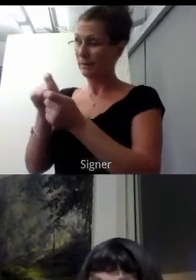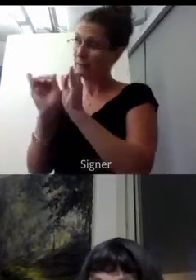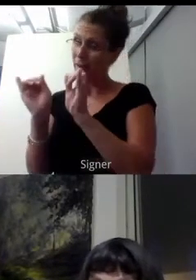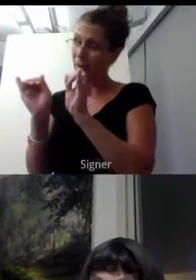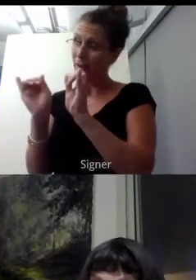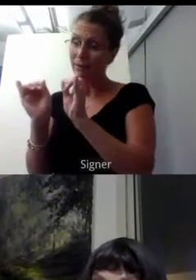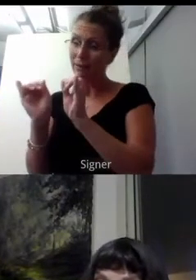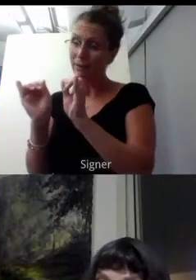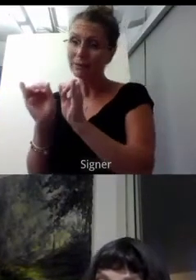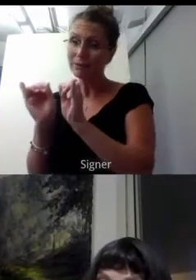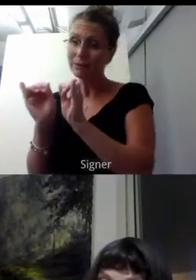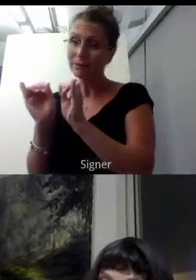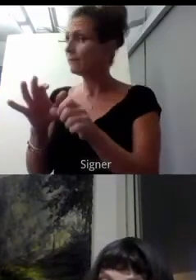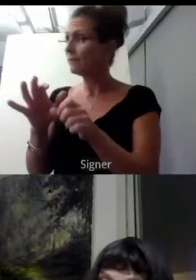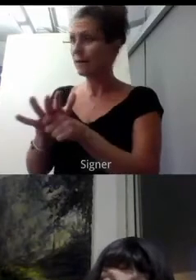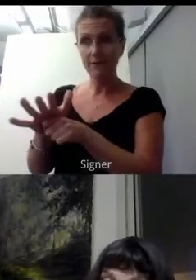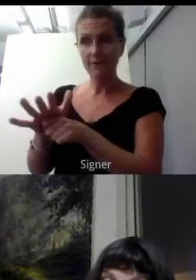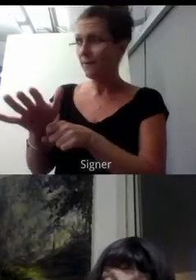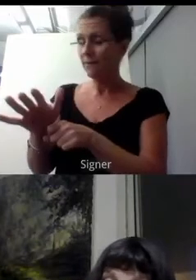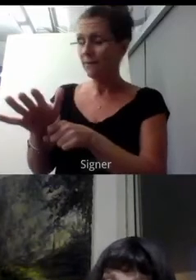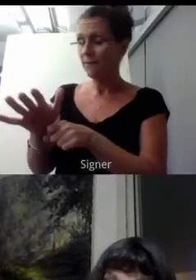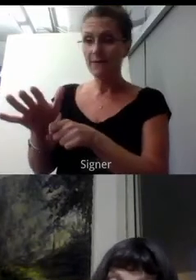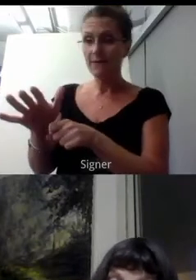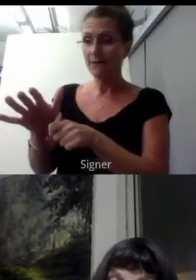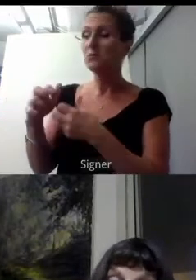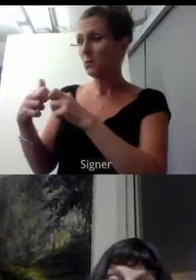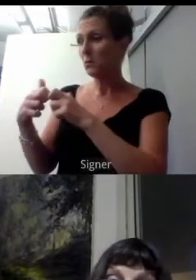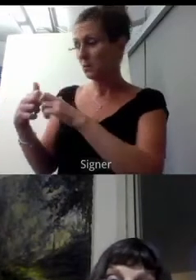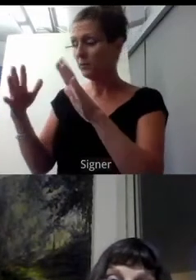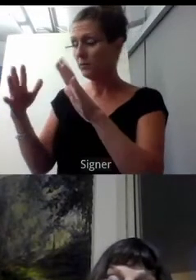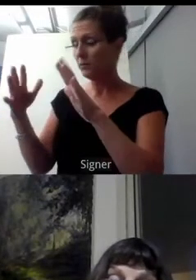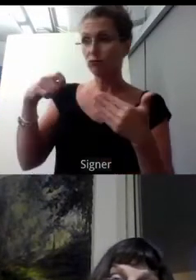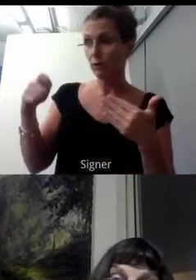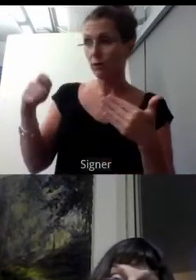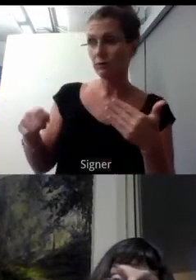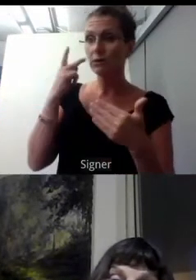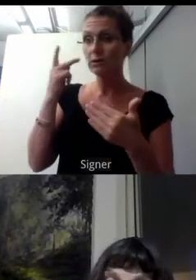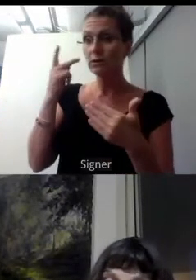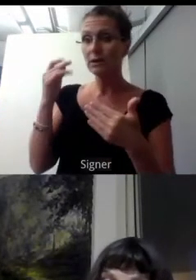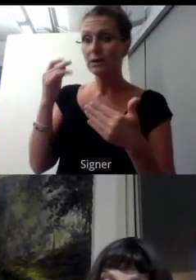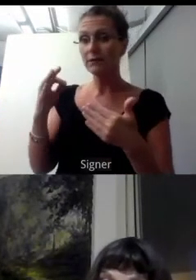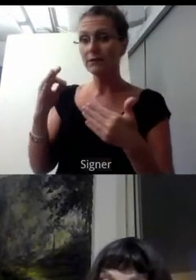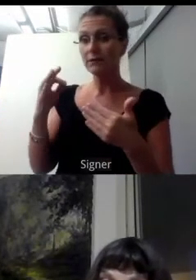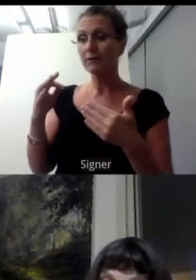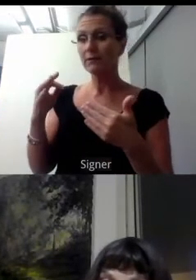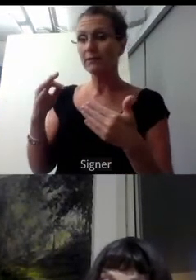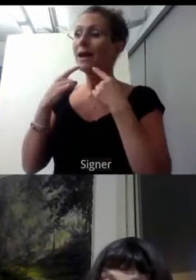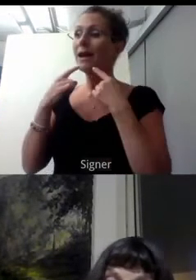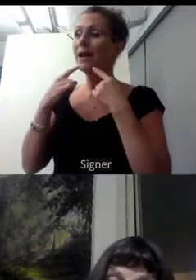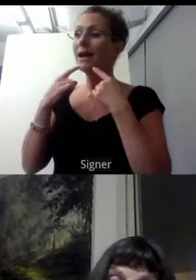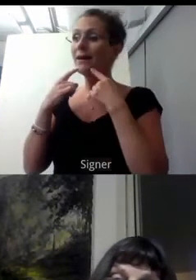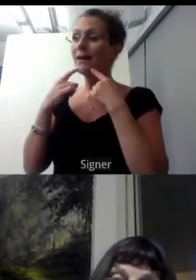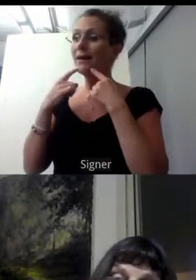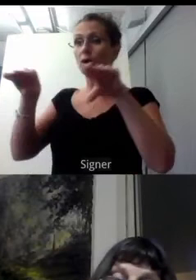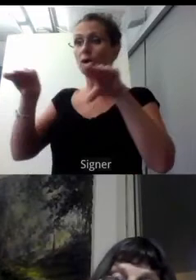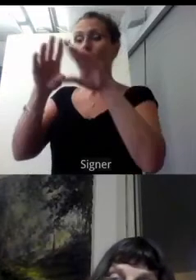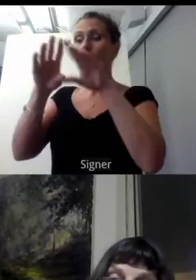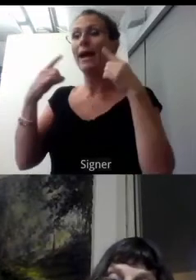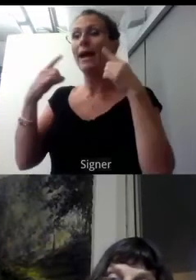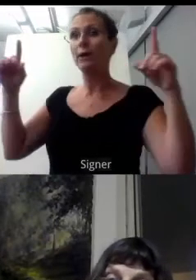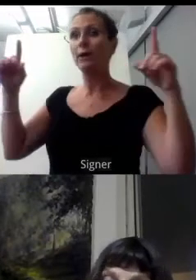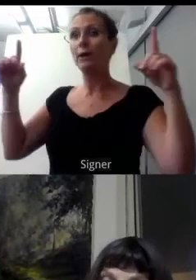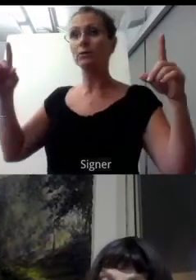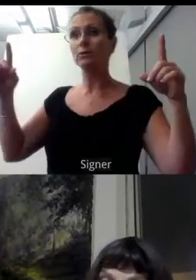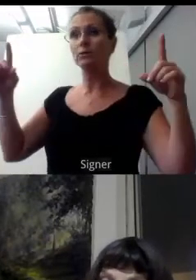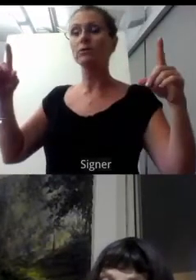also if there is a floor announcement. The inspection